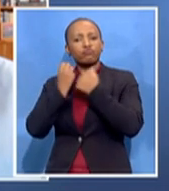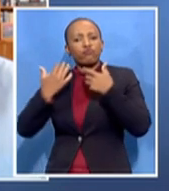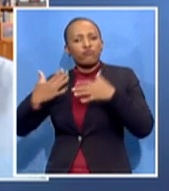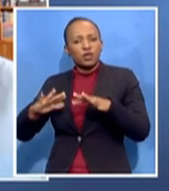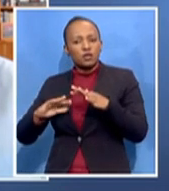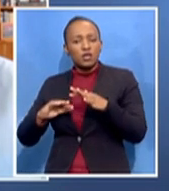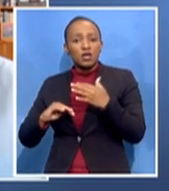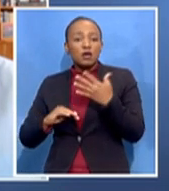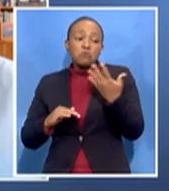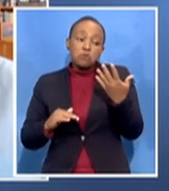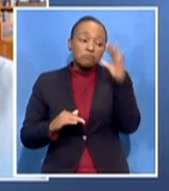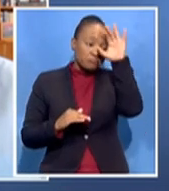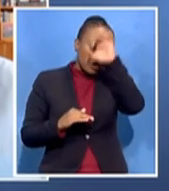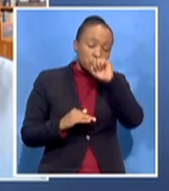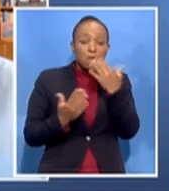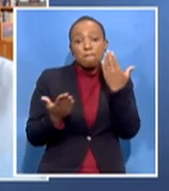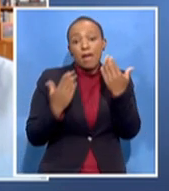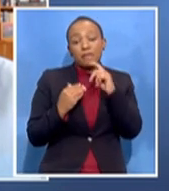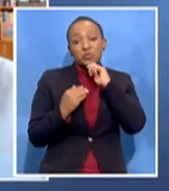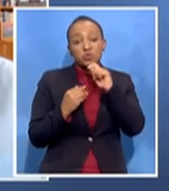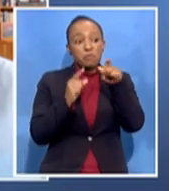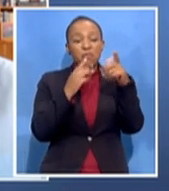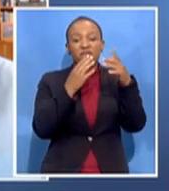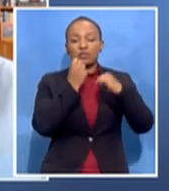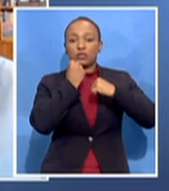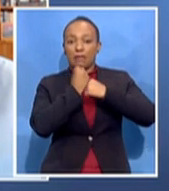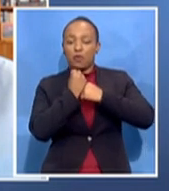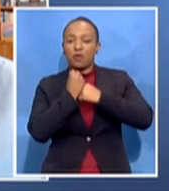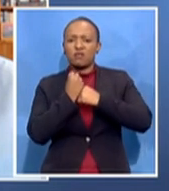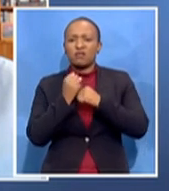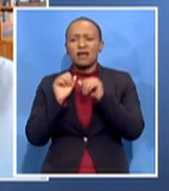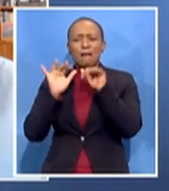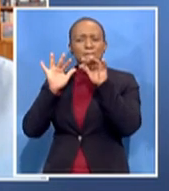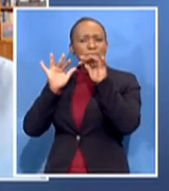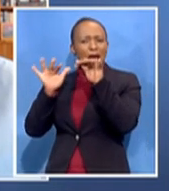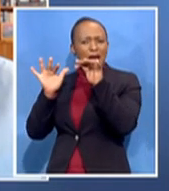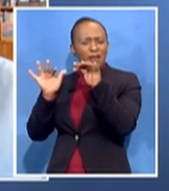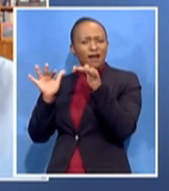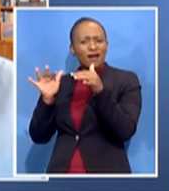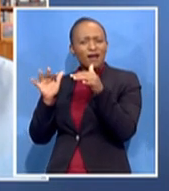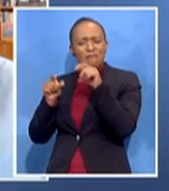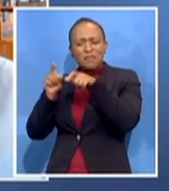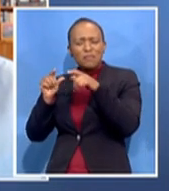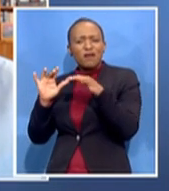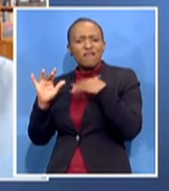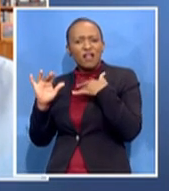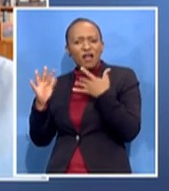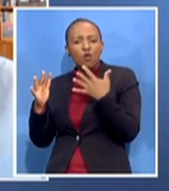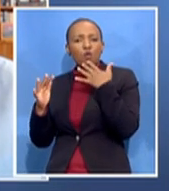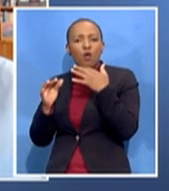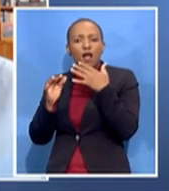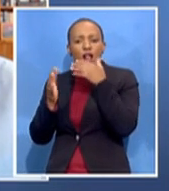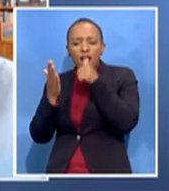does public sentiment and the letter of the law meet in terms of a situation such as this